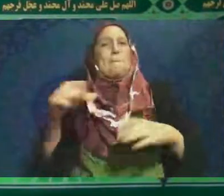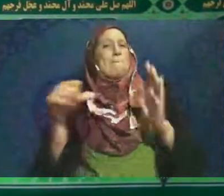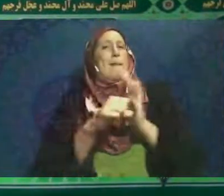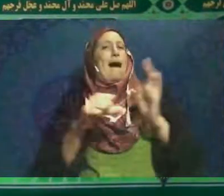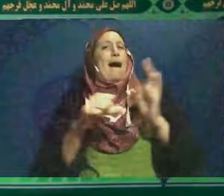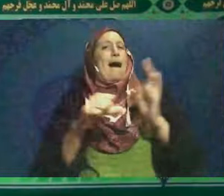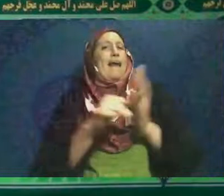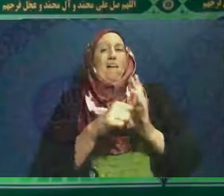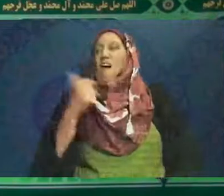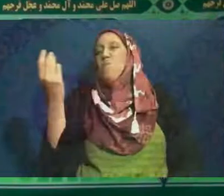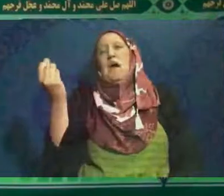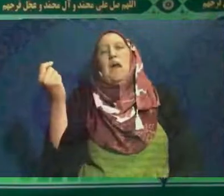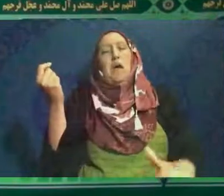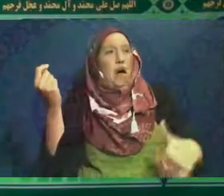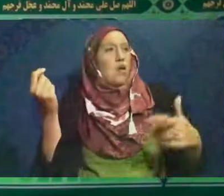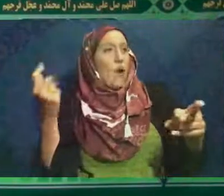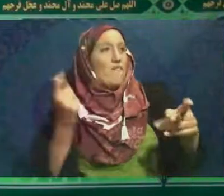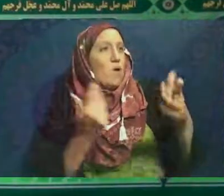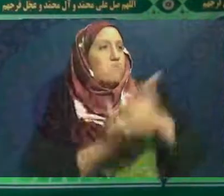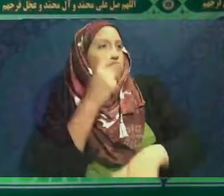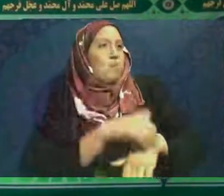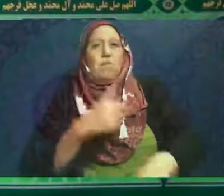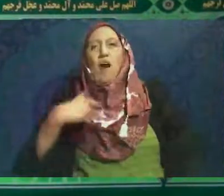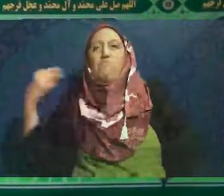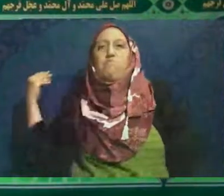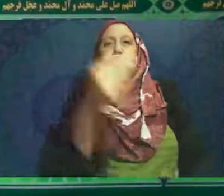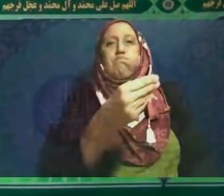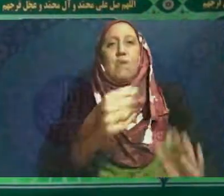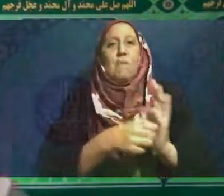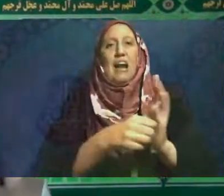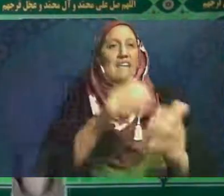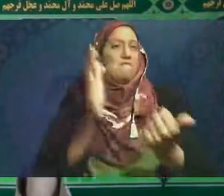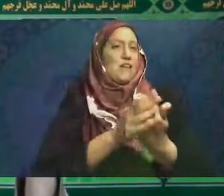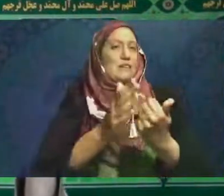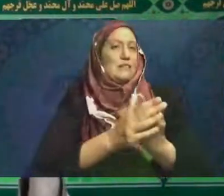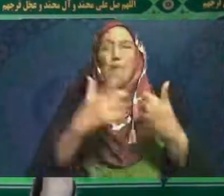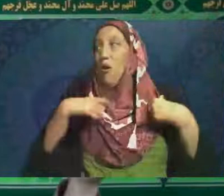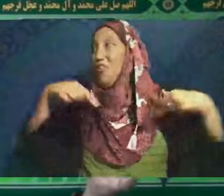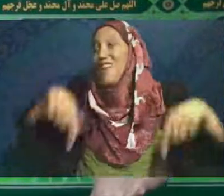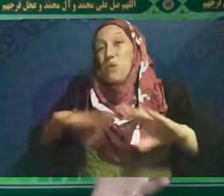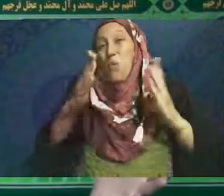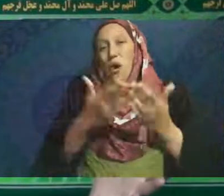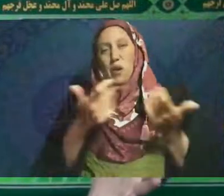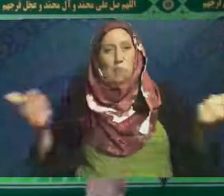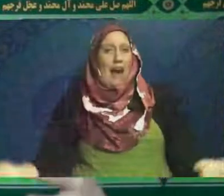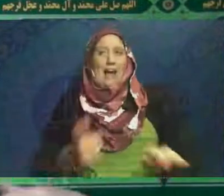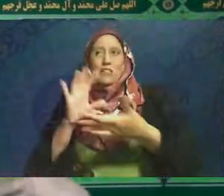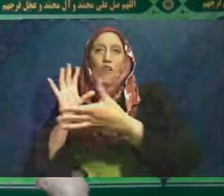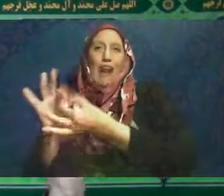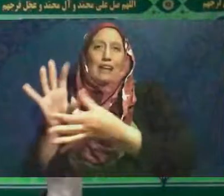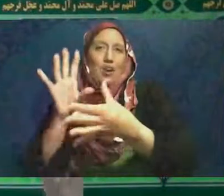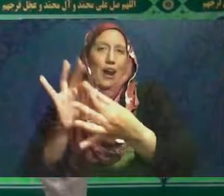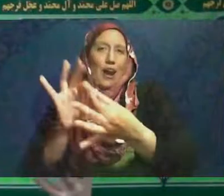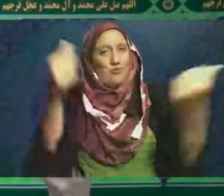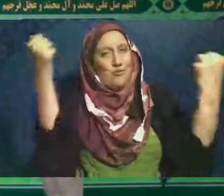because I've got connections, I can always pull the strings and get things fixed. They think that in the hereafter is like this as well.